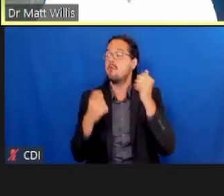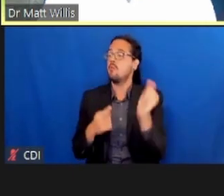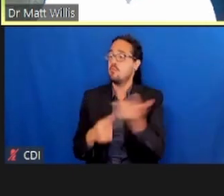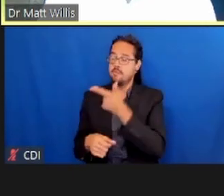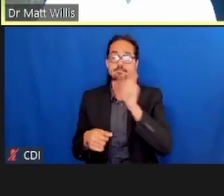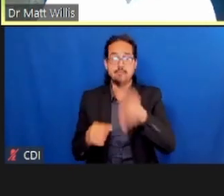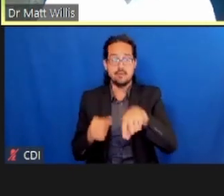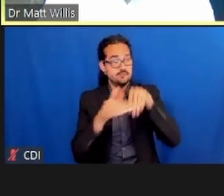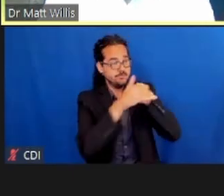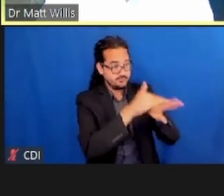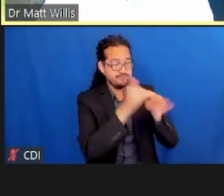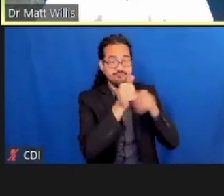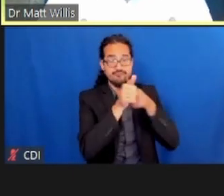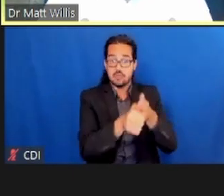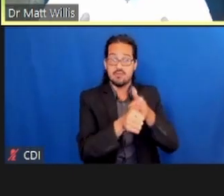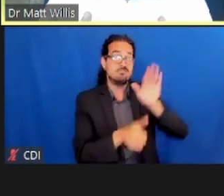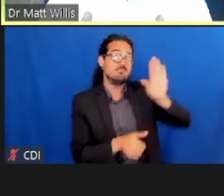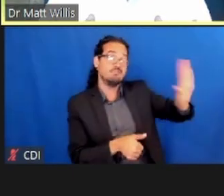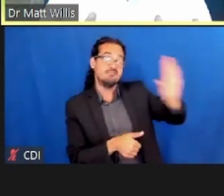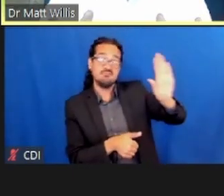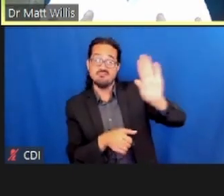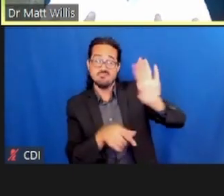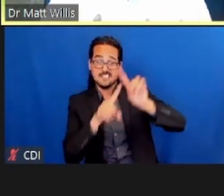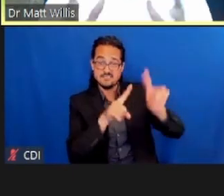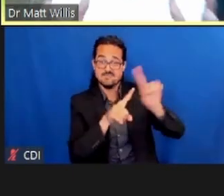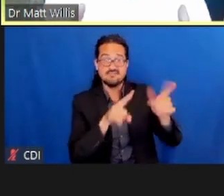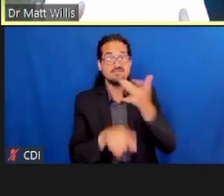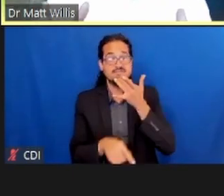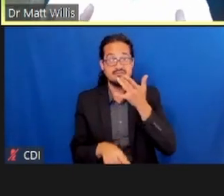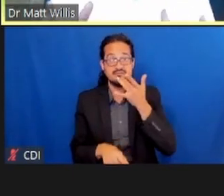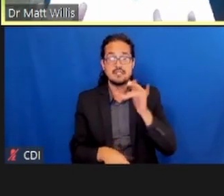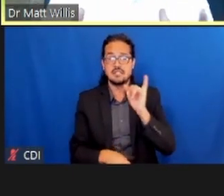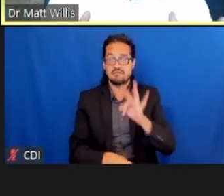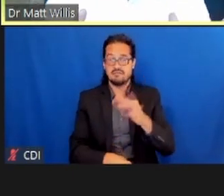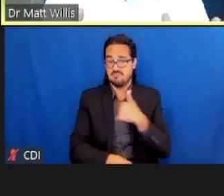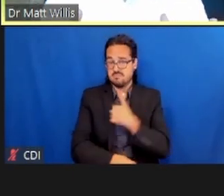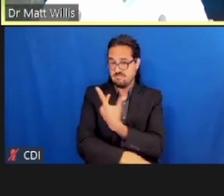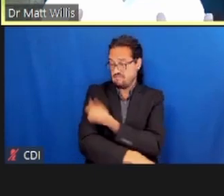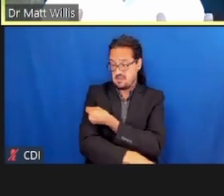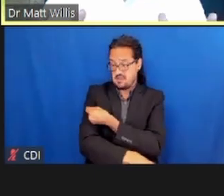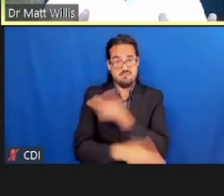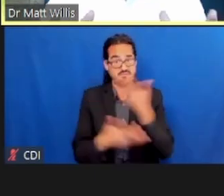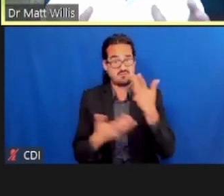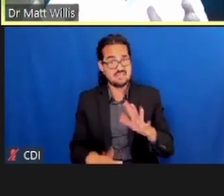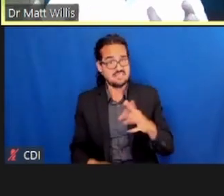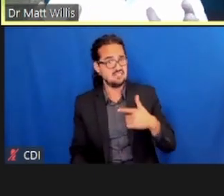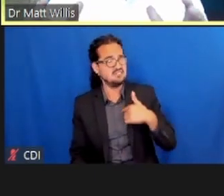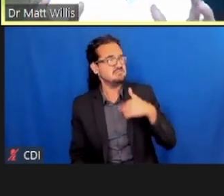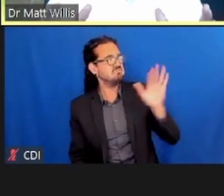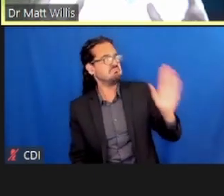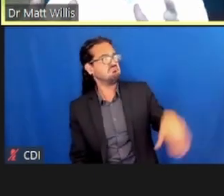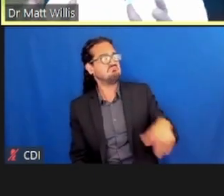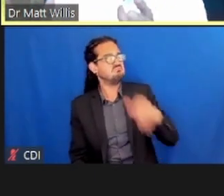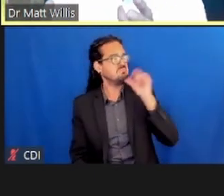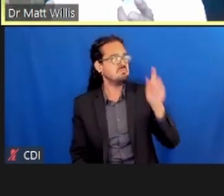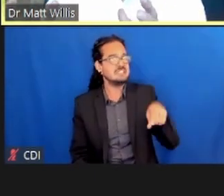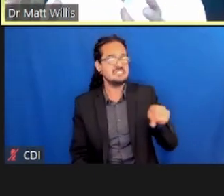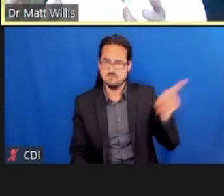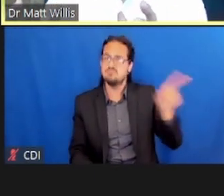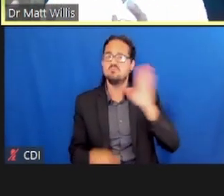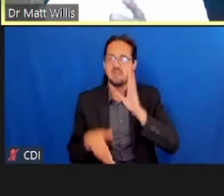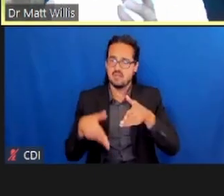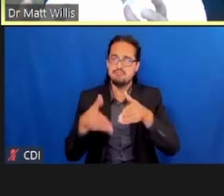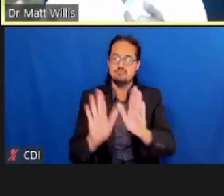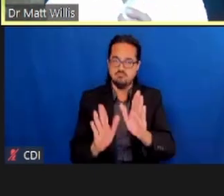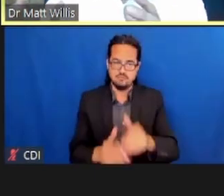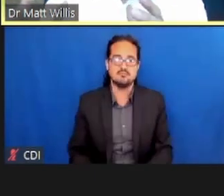What's next regarding variants? This is, if I'm thinking about what I'm most concerned about in terms of our ability to reopen and stay reopened safely